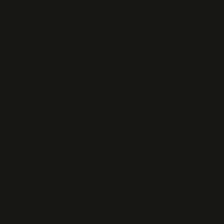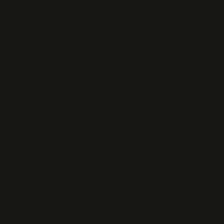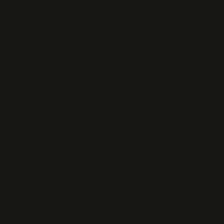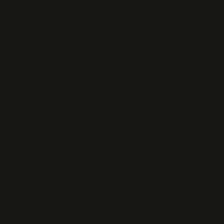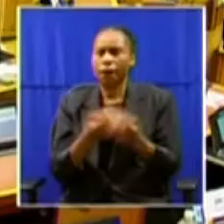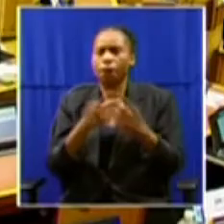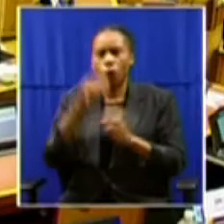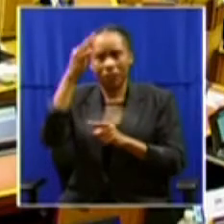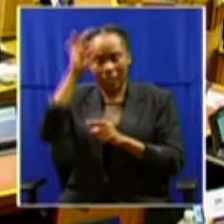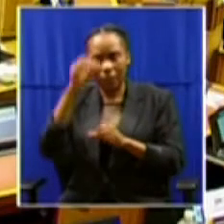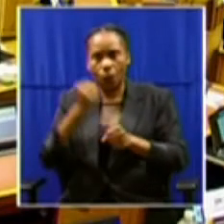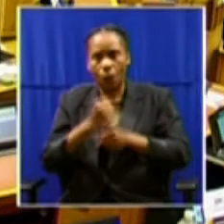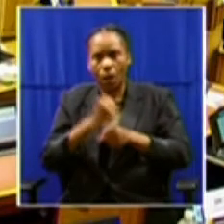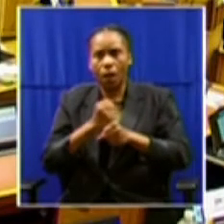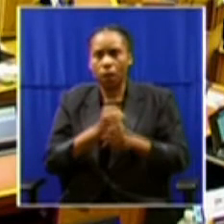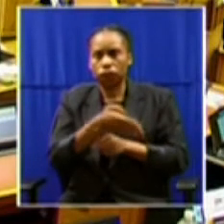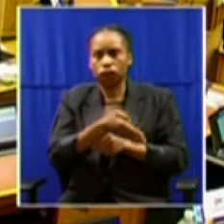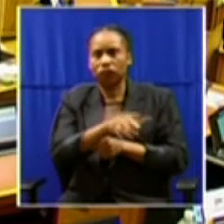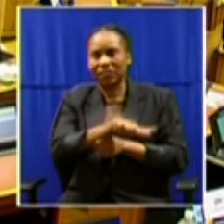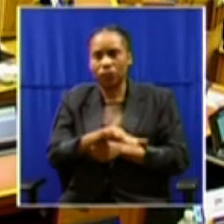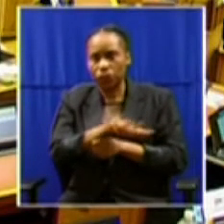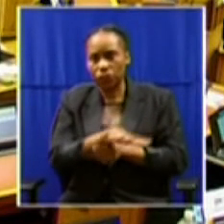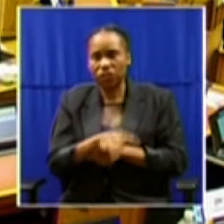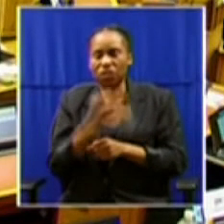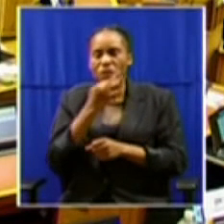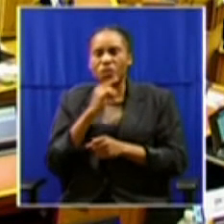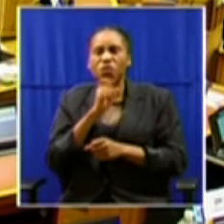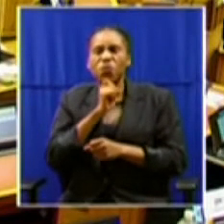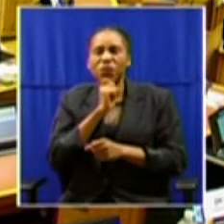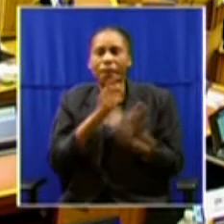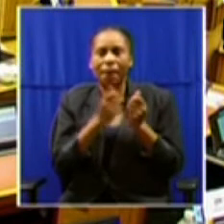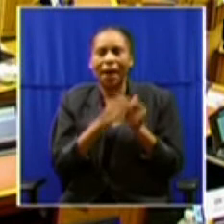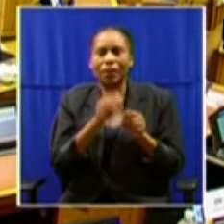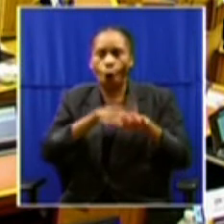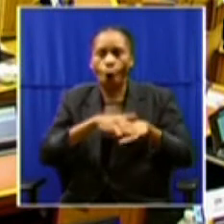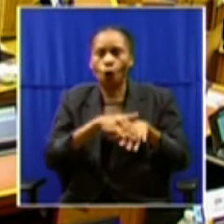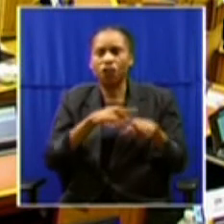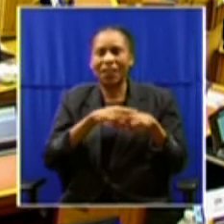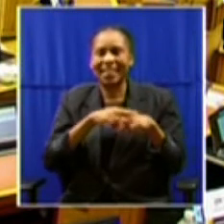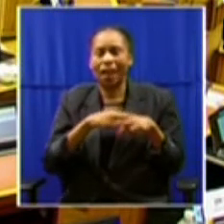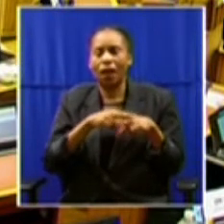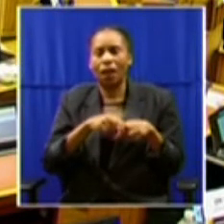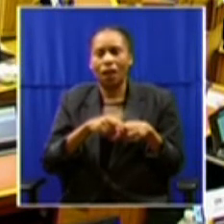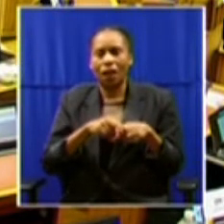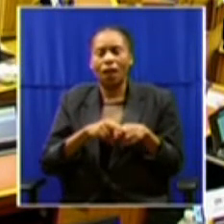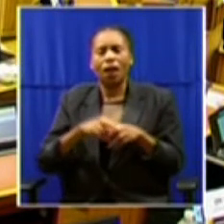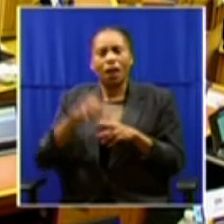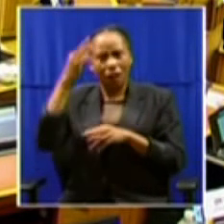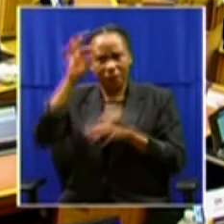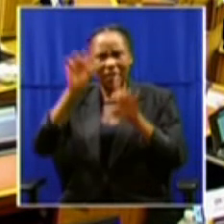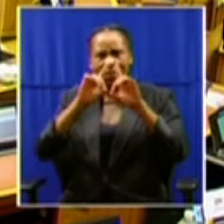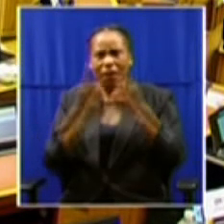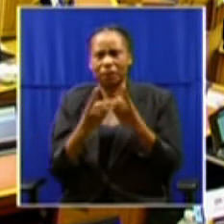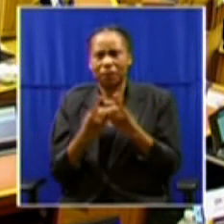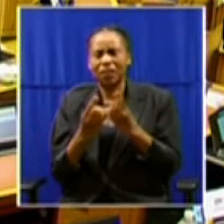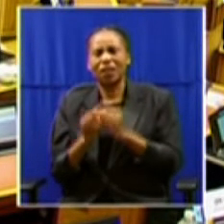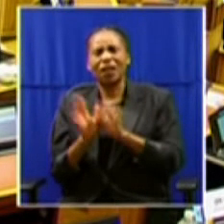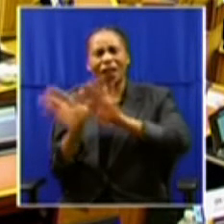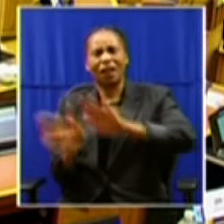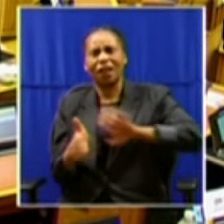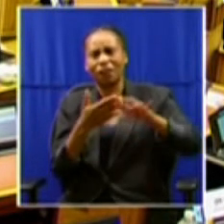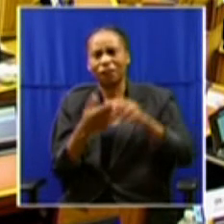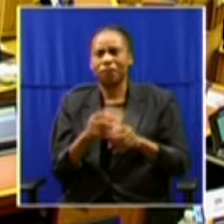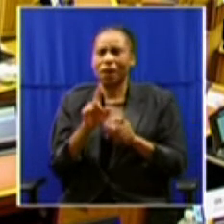a situation where instead of spending monies on rental, government departments must do away with